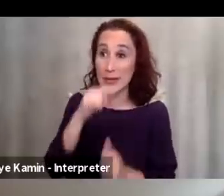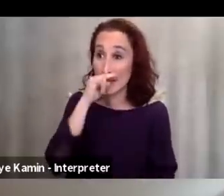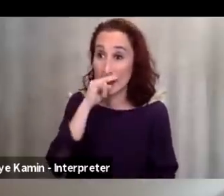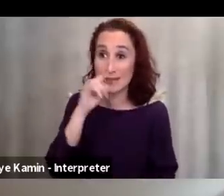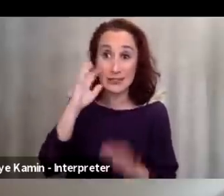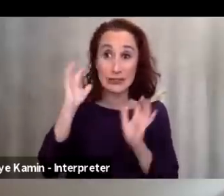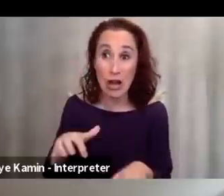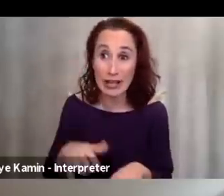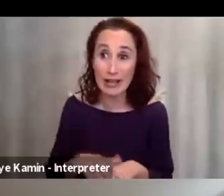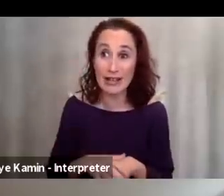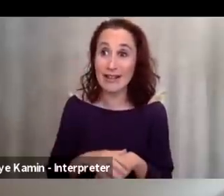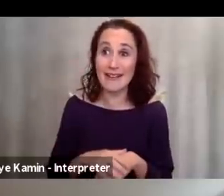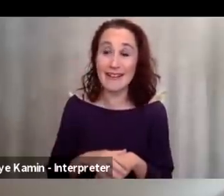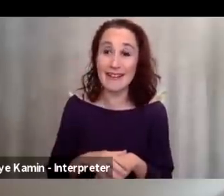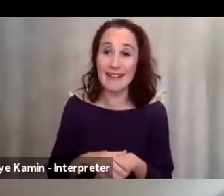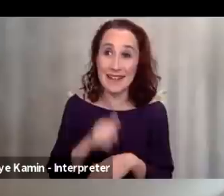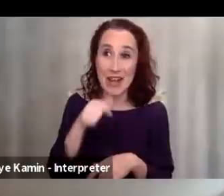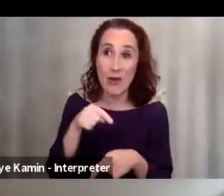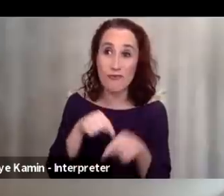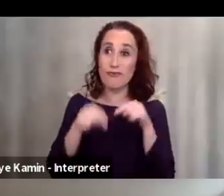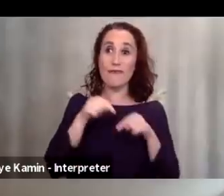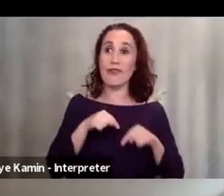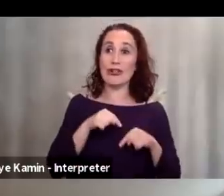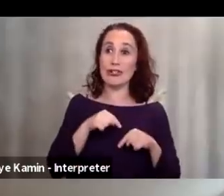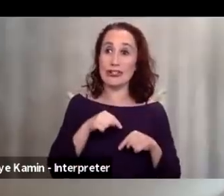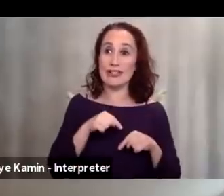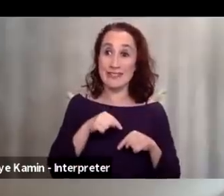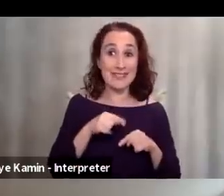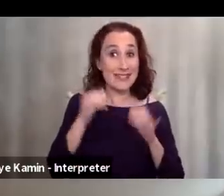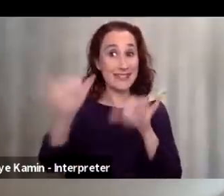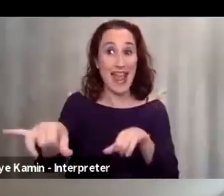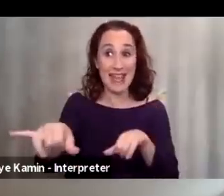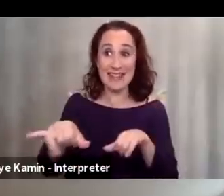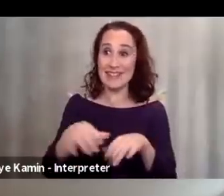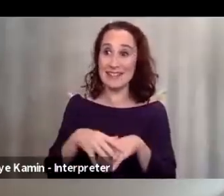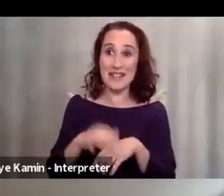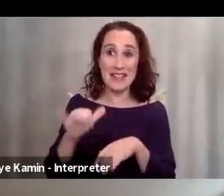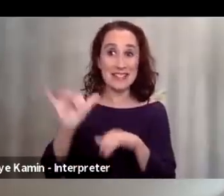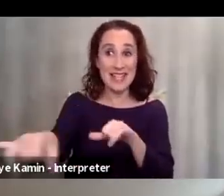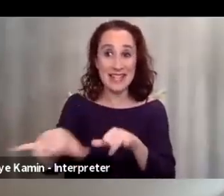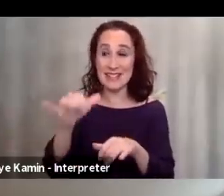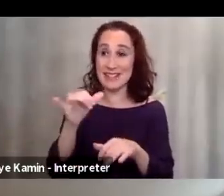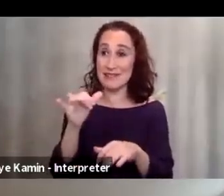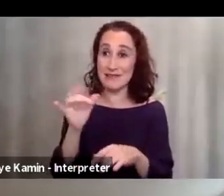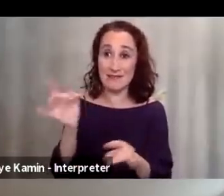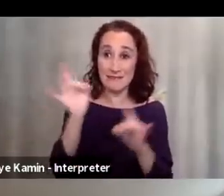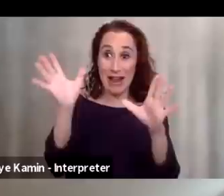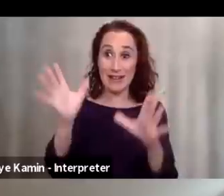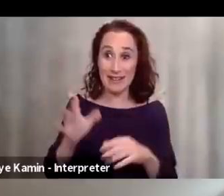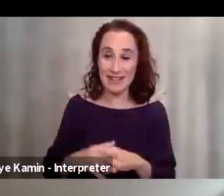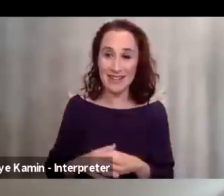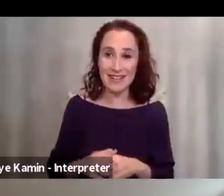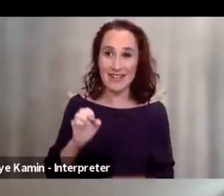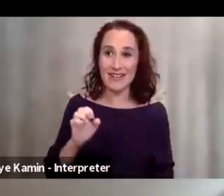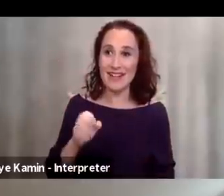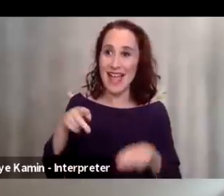just shocking that there is no like reversal of fortune. I mean, that's outrageous. Like, I don't even think an editor would